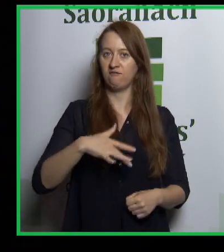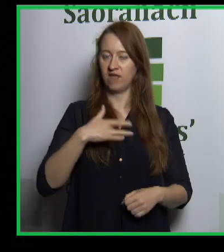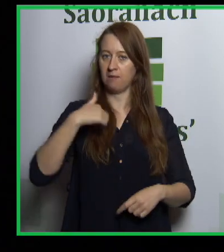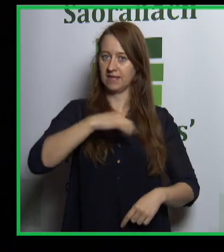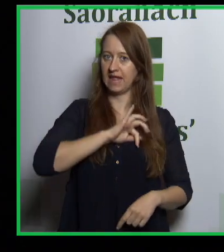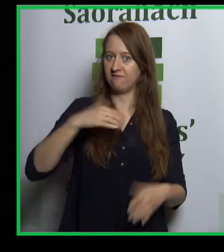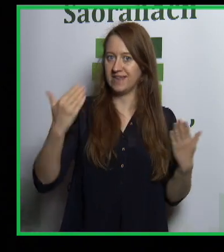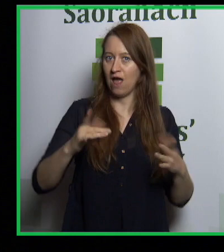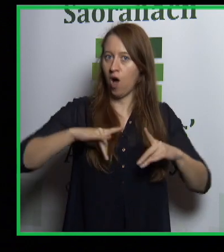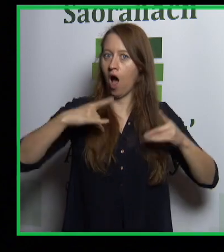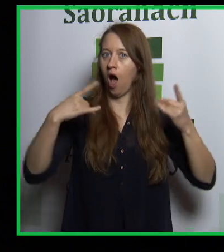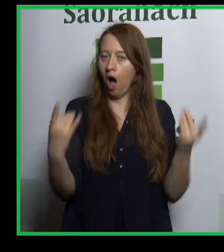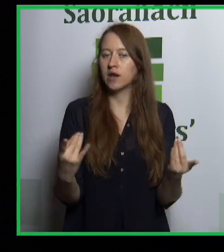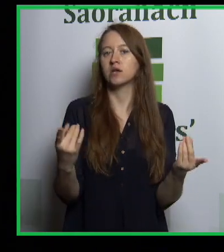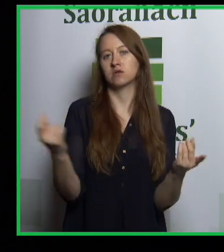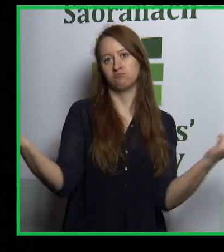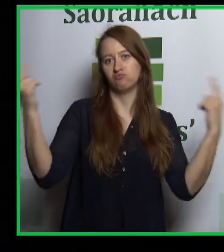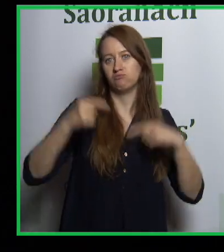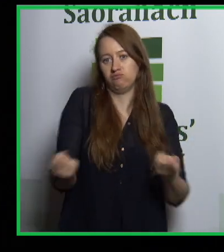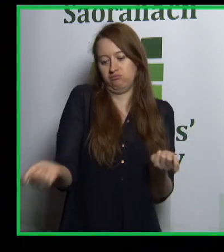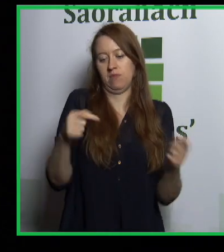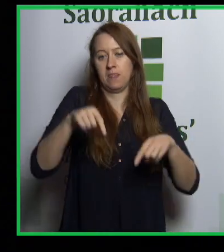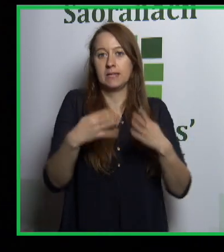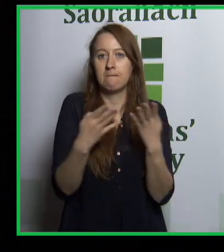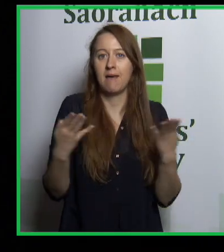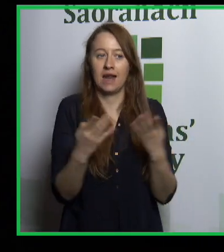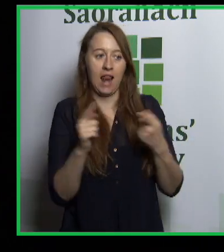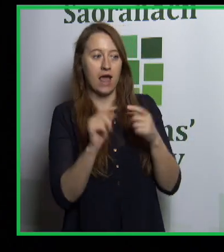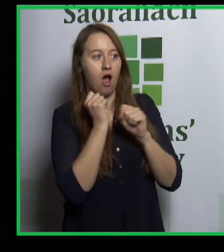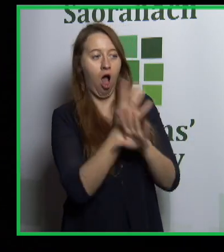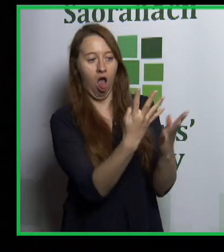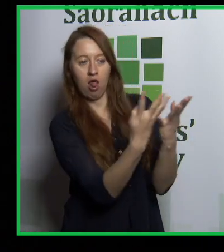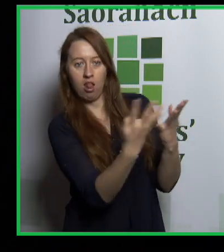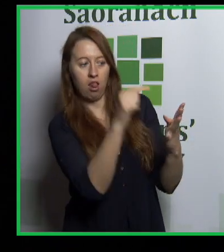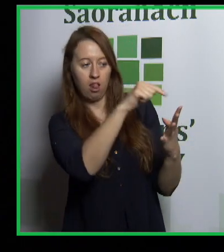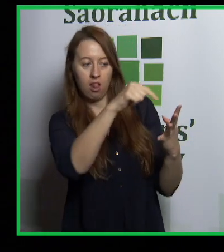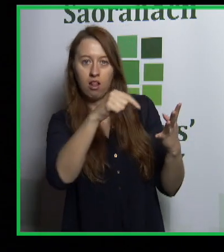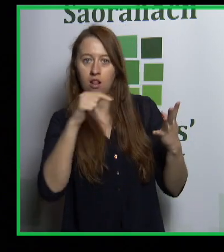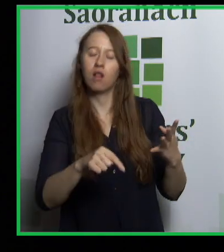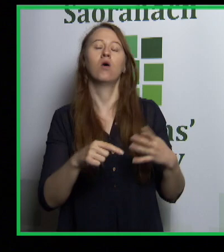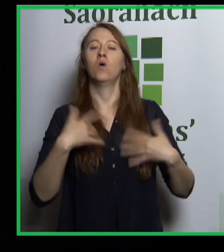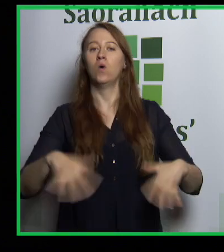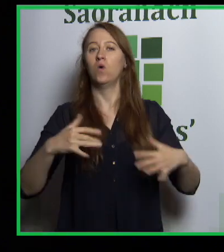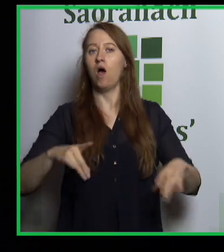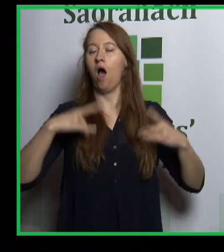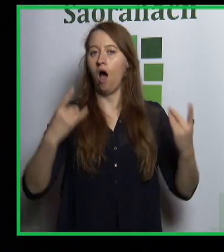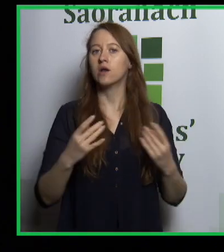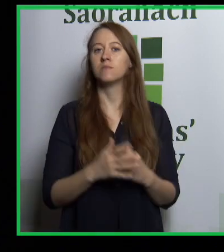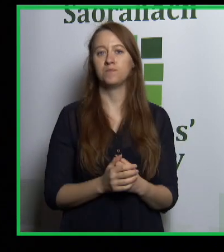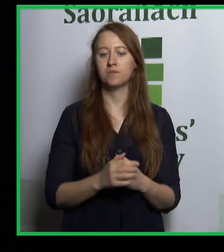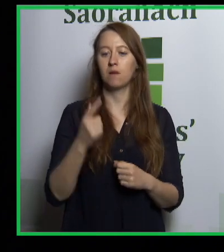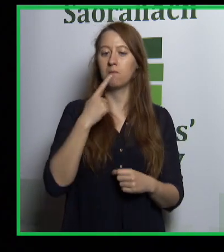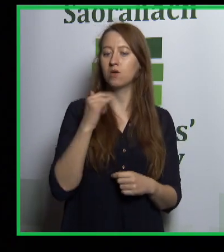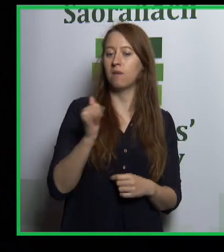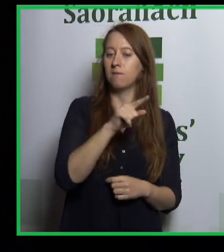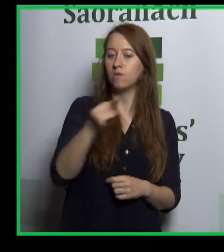of our panellists, and if my experience this week is anything to go by, and it was an honour, you may find